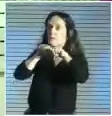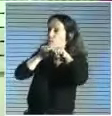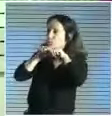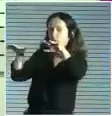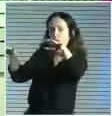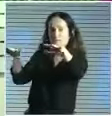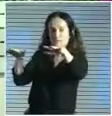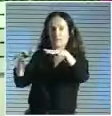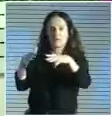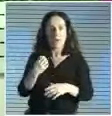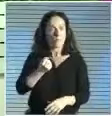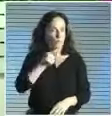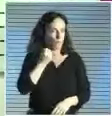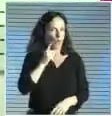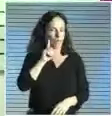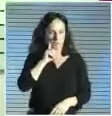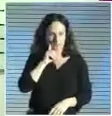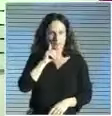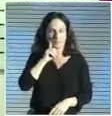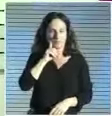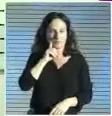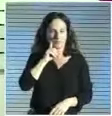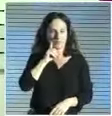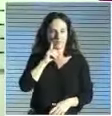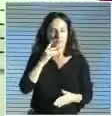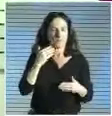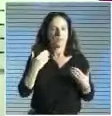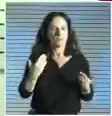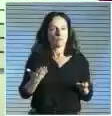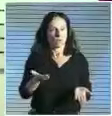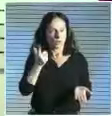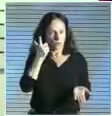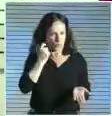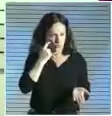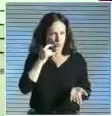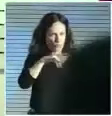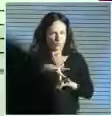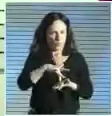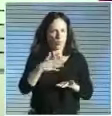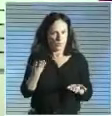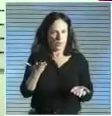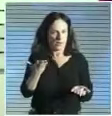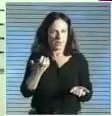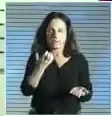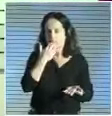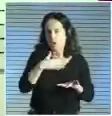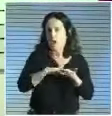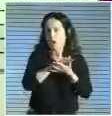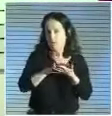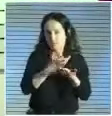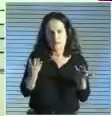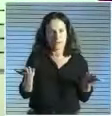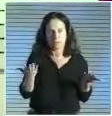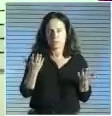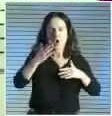what typically happens when it comes to the building and refurbishment of hotels is that you're